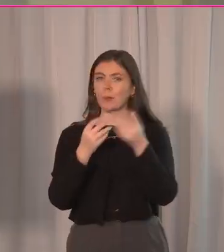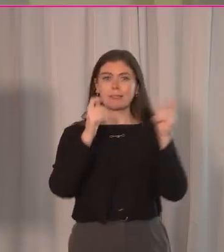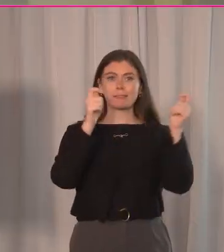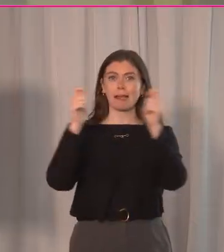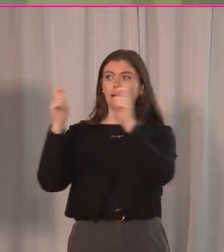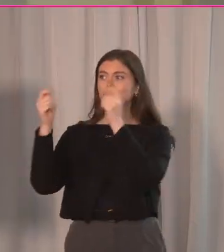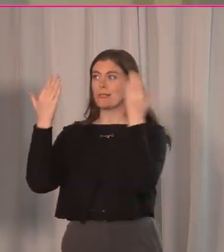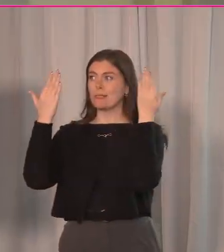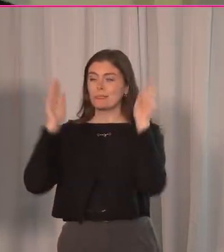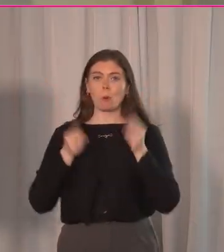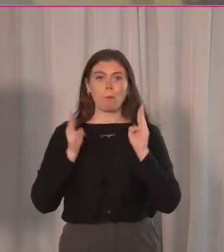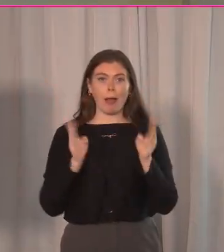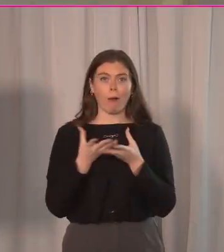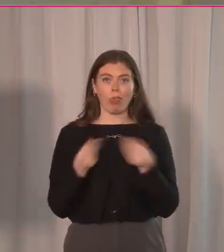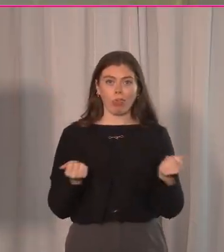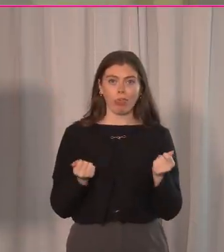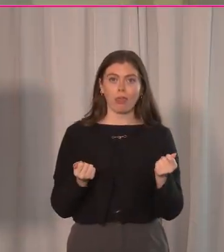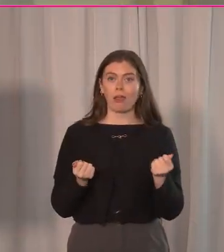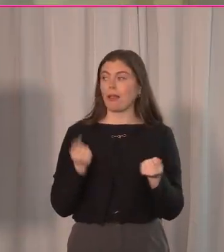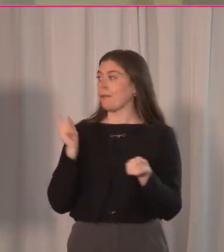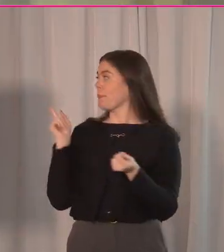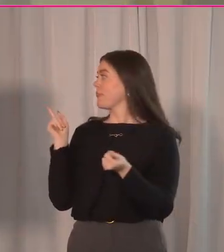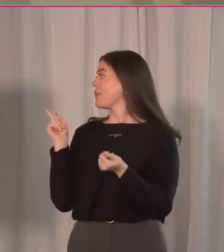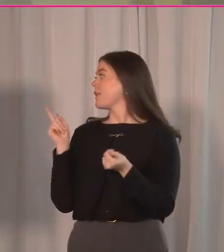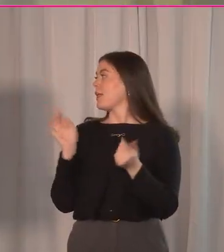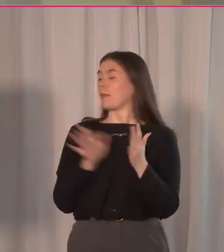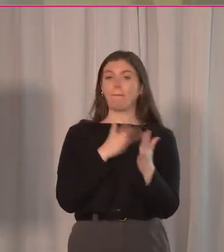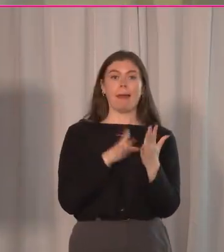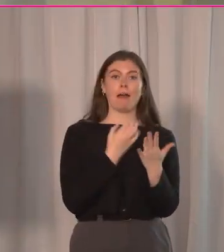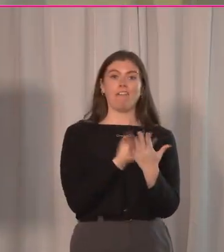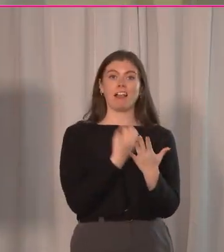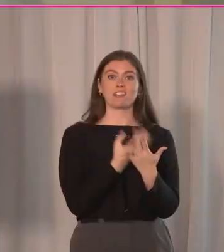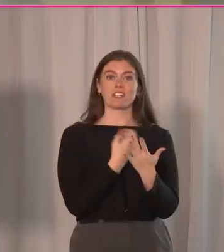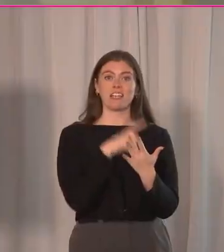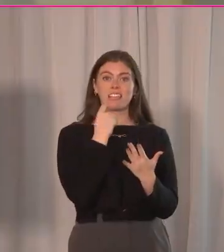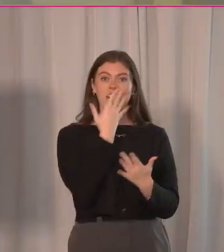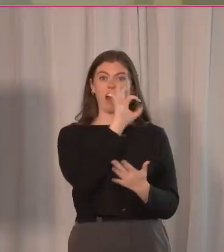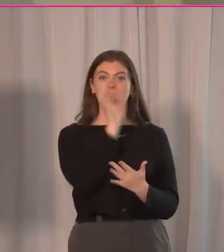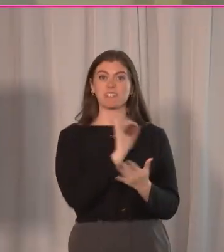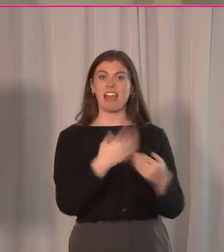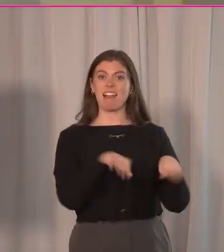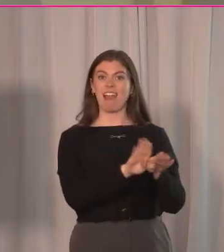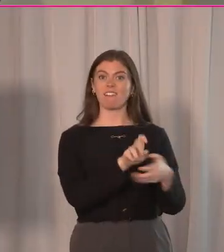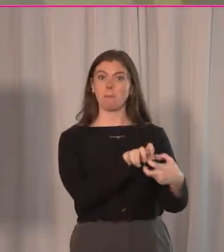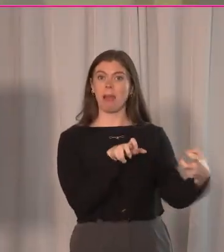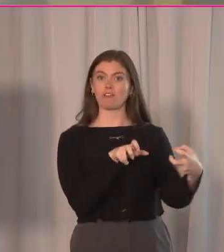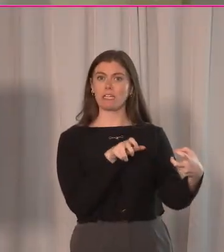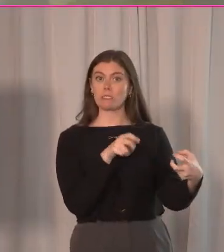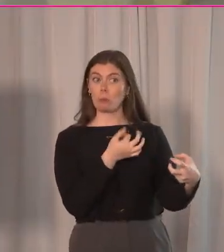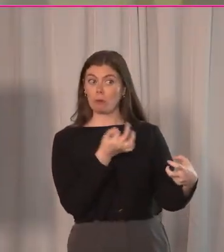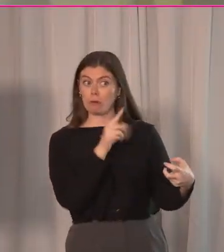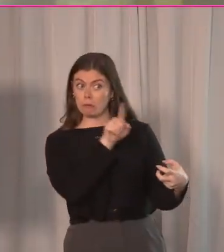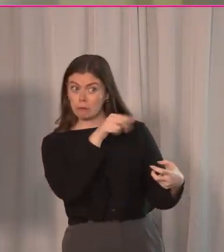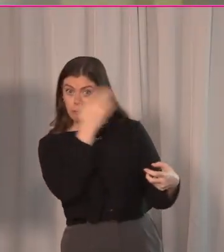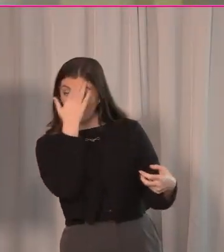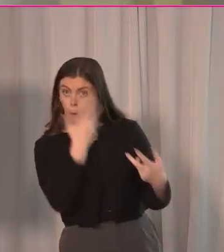power. The pad I've been given is flashing, telling me there's 5% less. So if anyone could tell me how long we get out of 5%